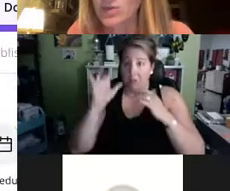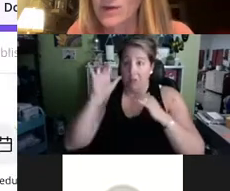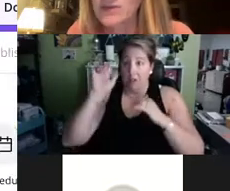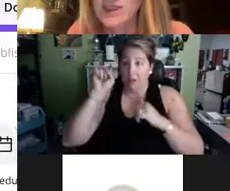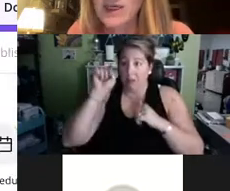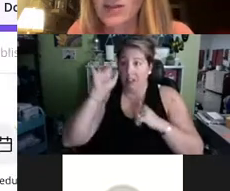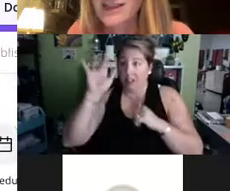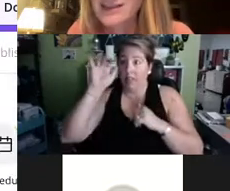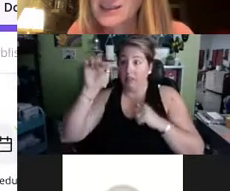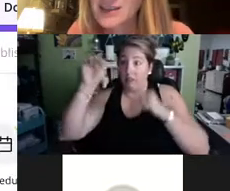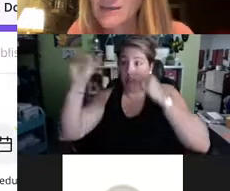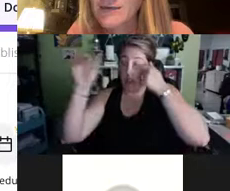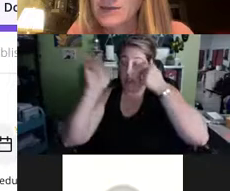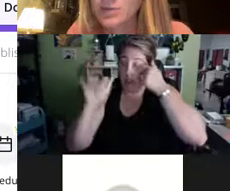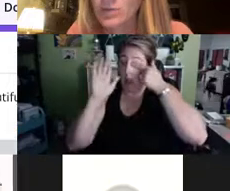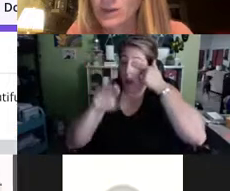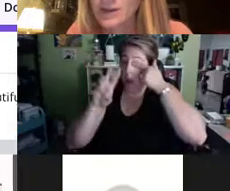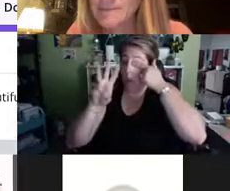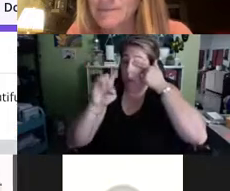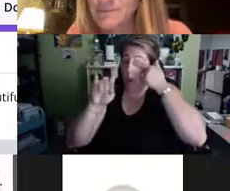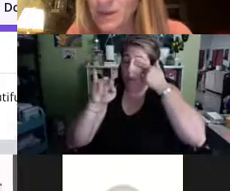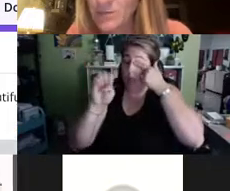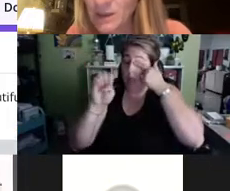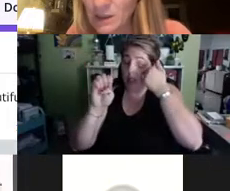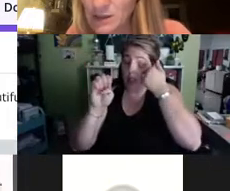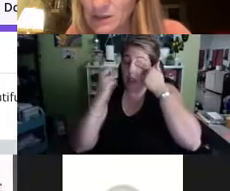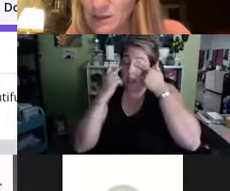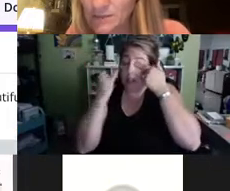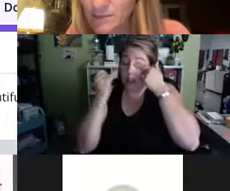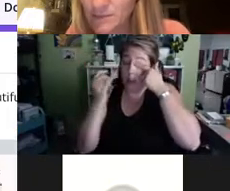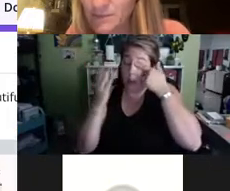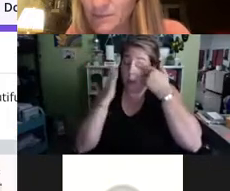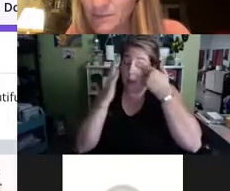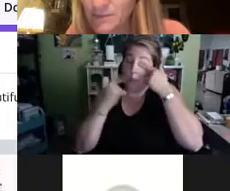to website. Now let's see if this will work, because